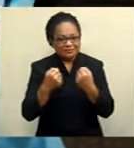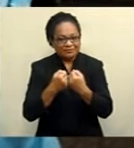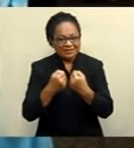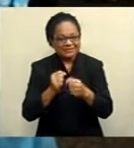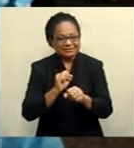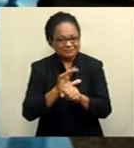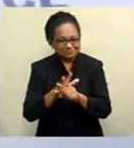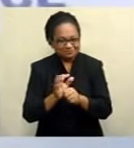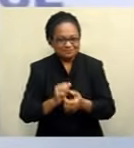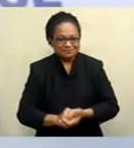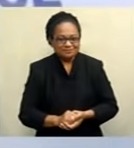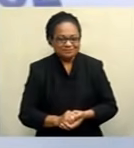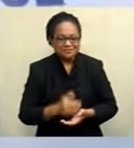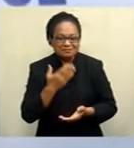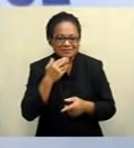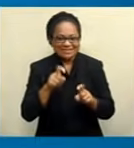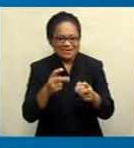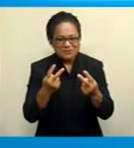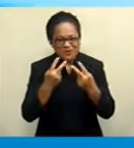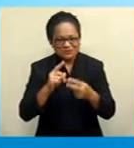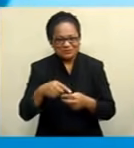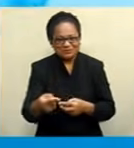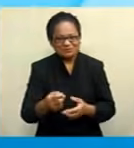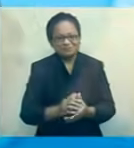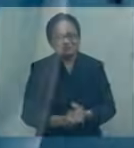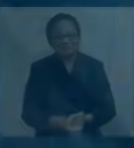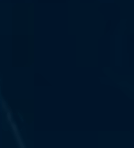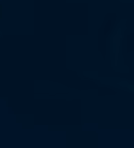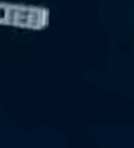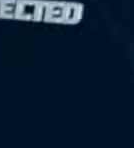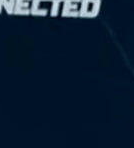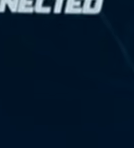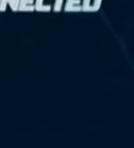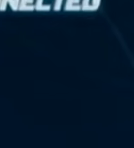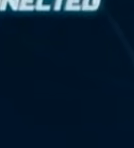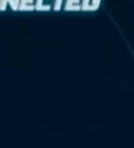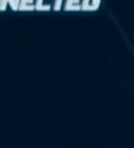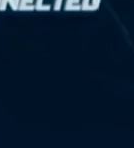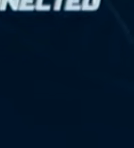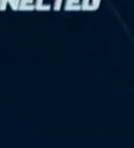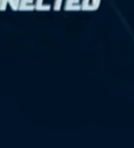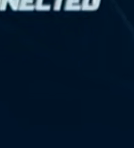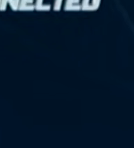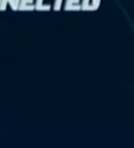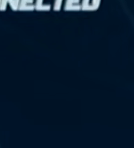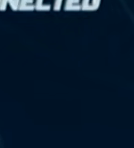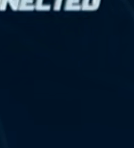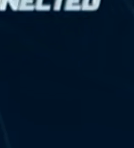COVID-19. Stay with us.